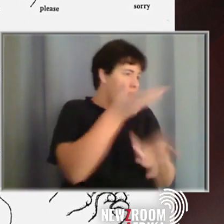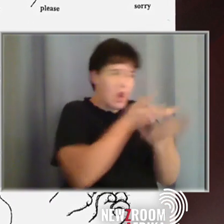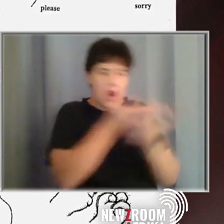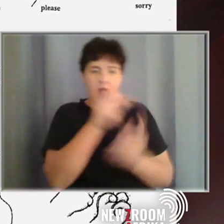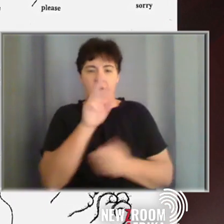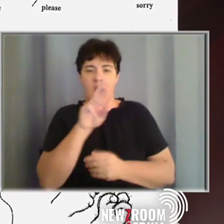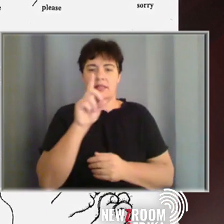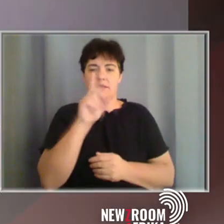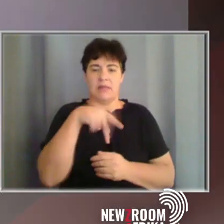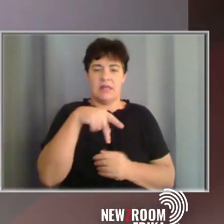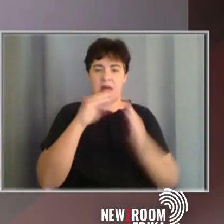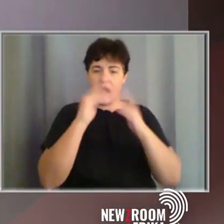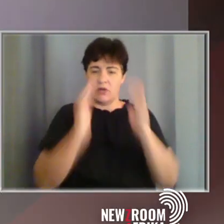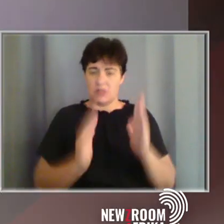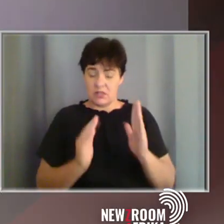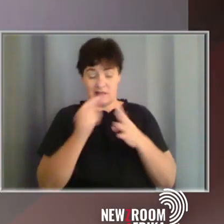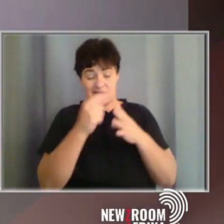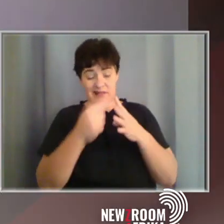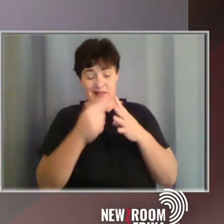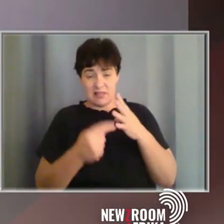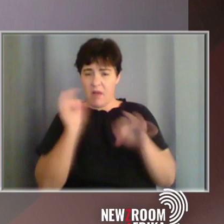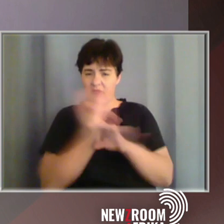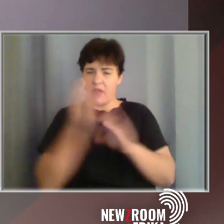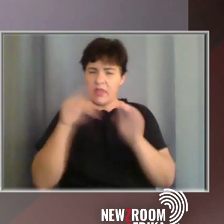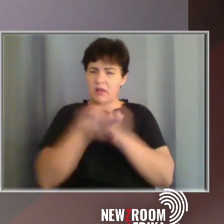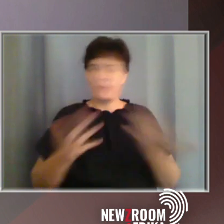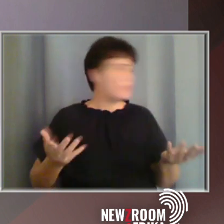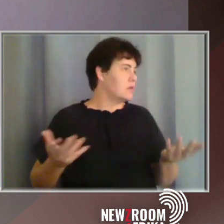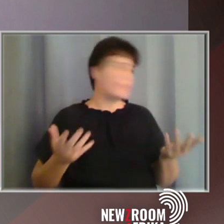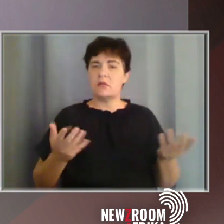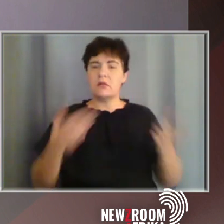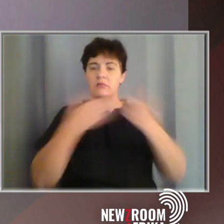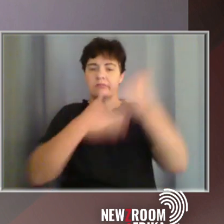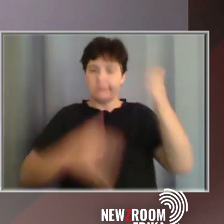houses and that. And if my father goes there, he doesn't have access.